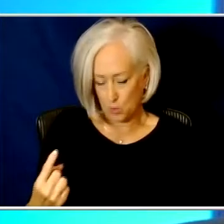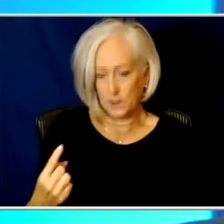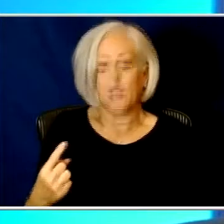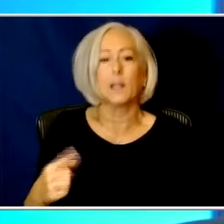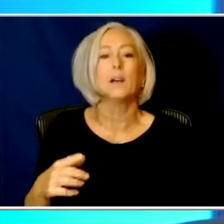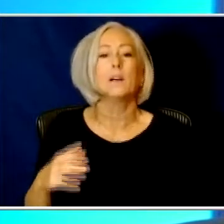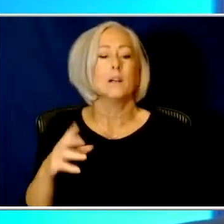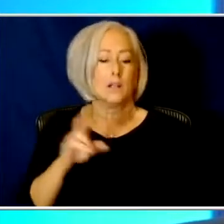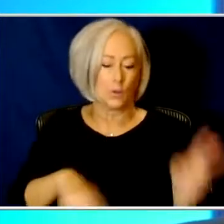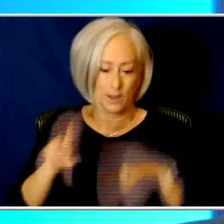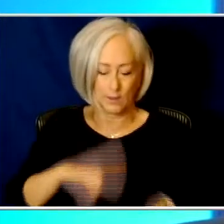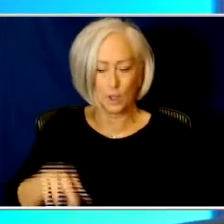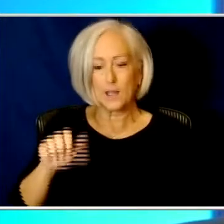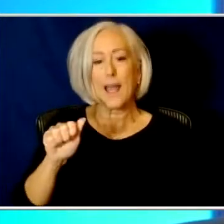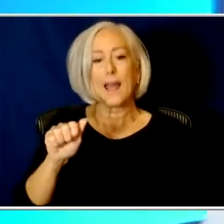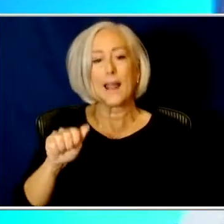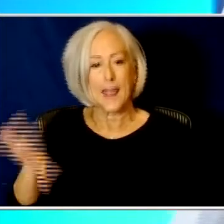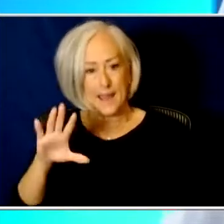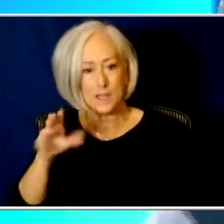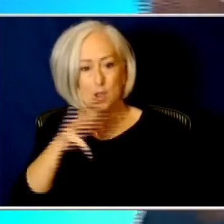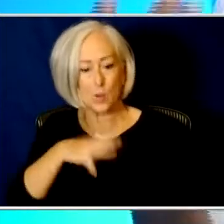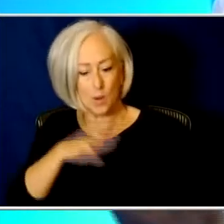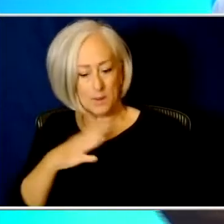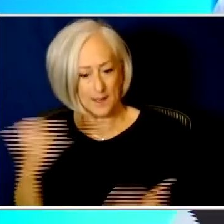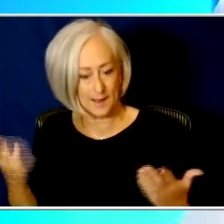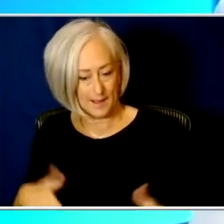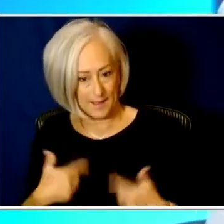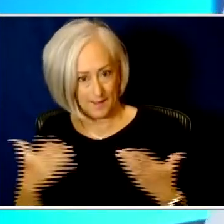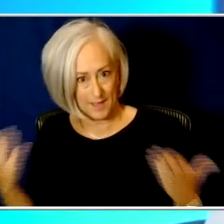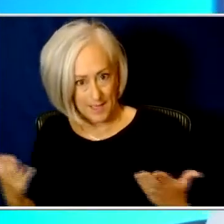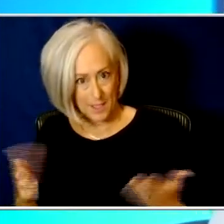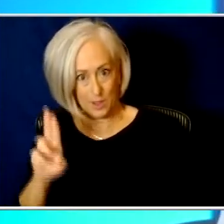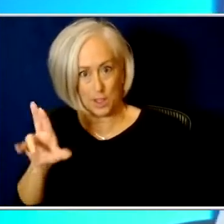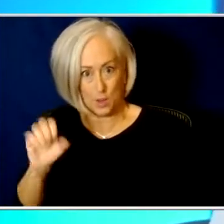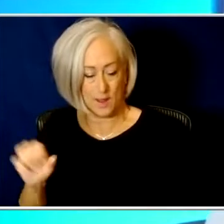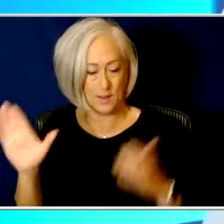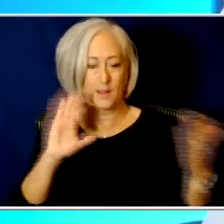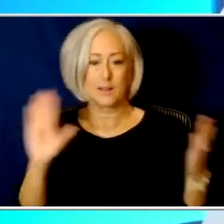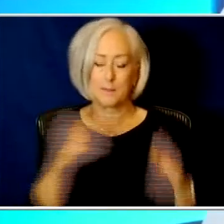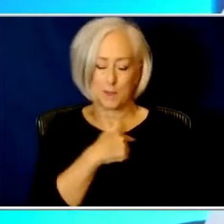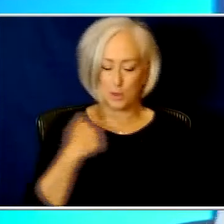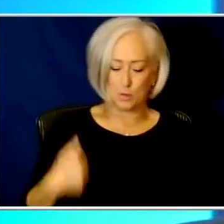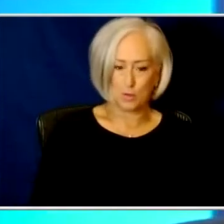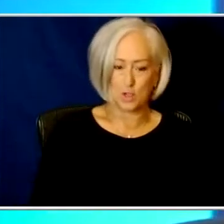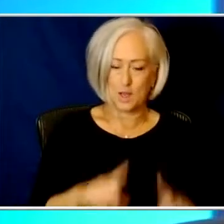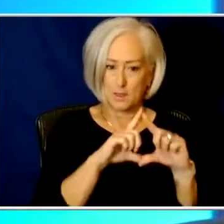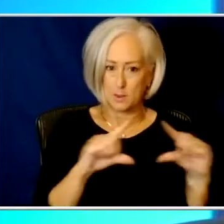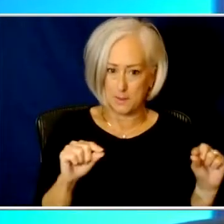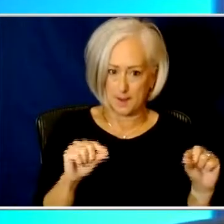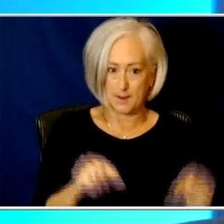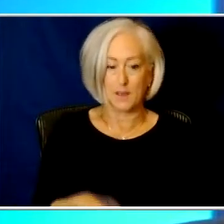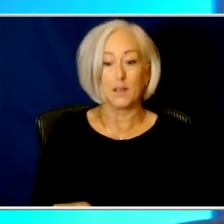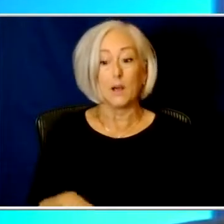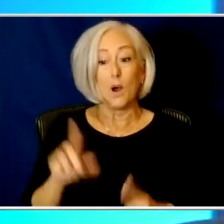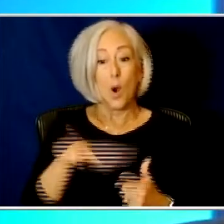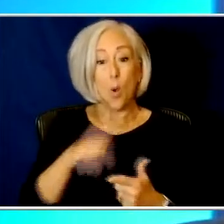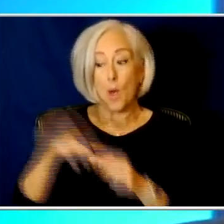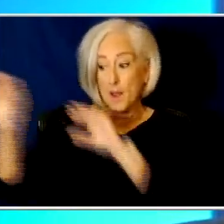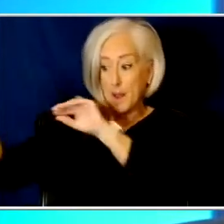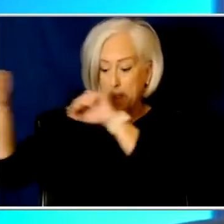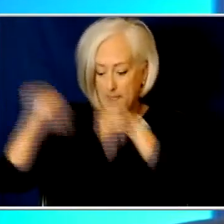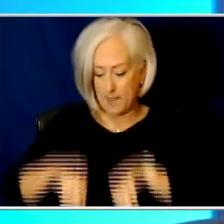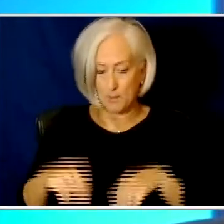who live here in the United States versus China or Japan. And it seems as though when they move here, they